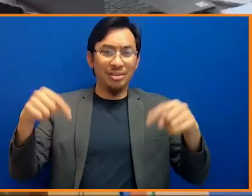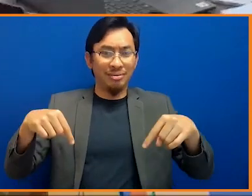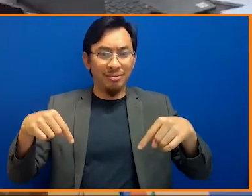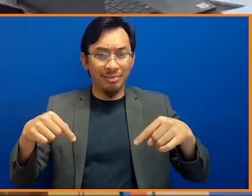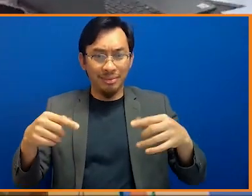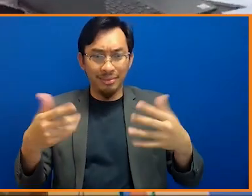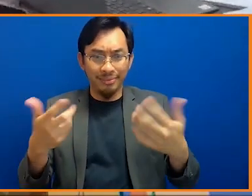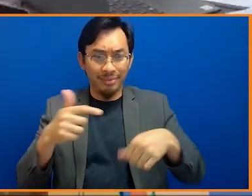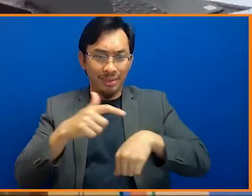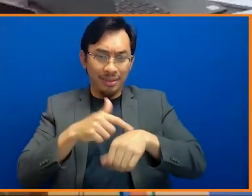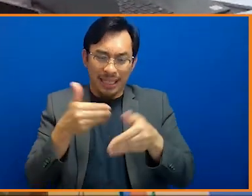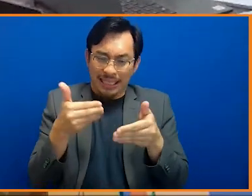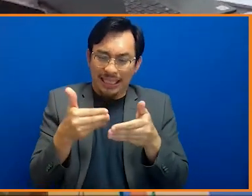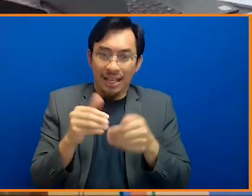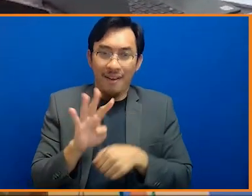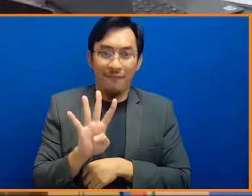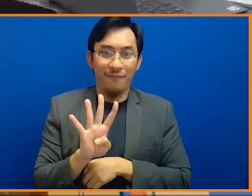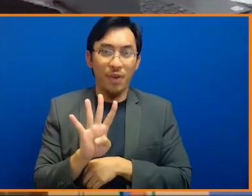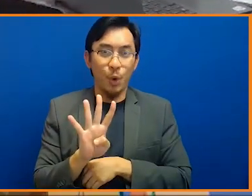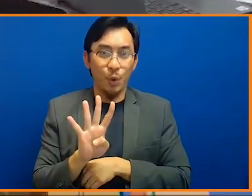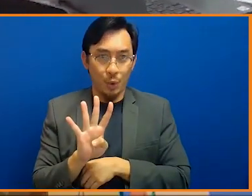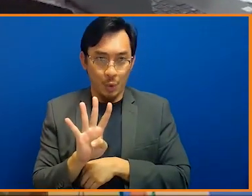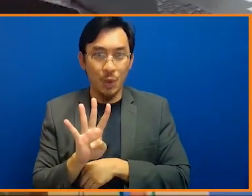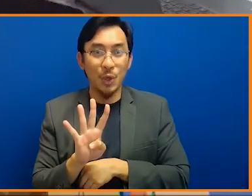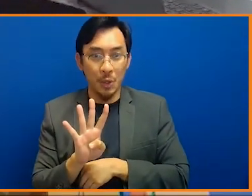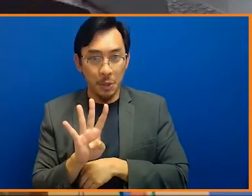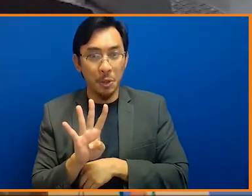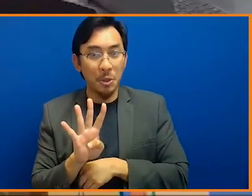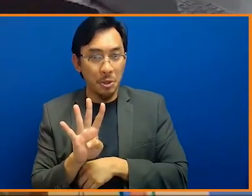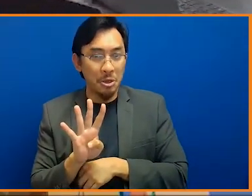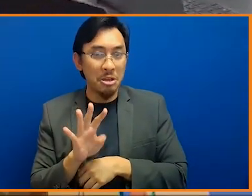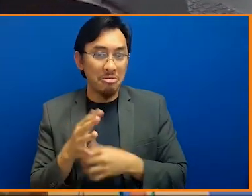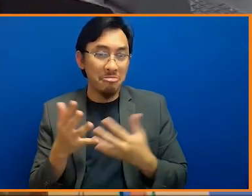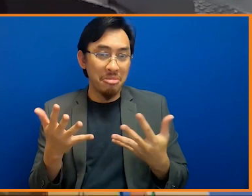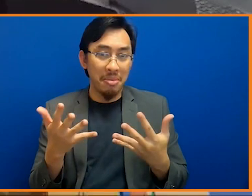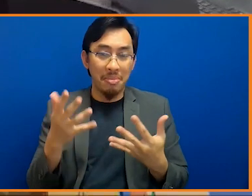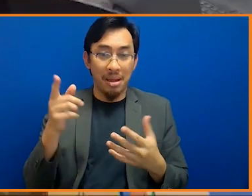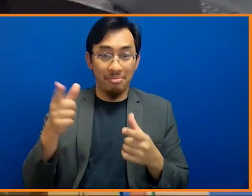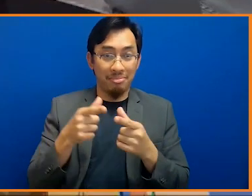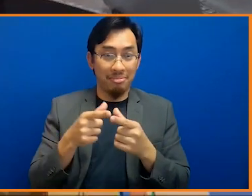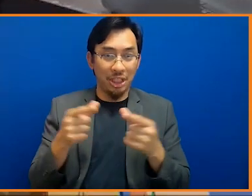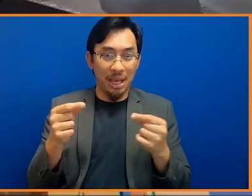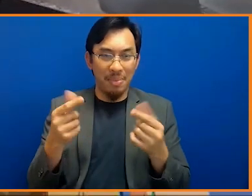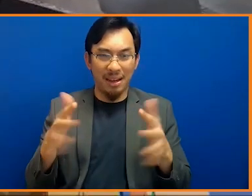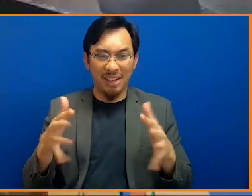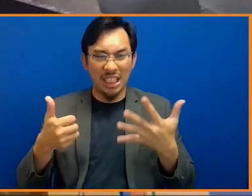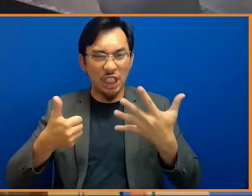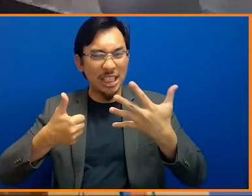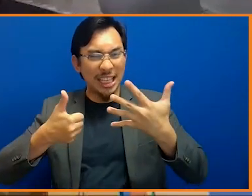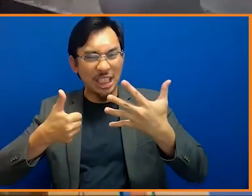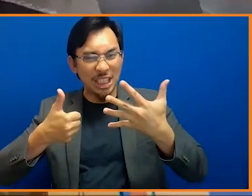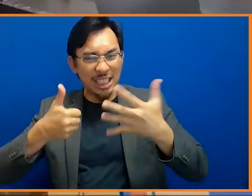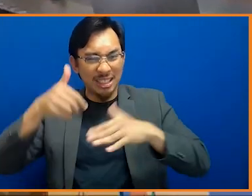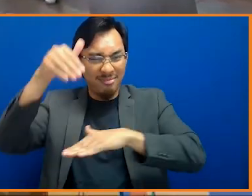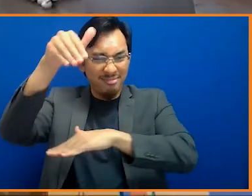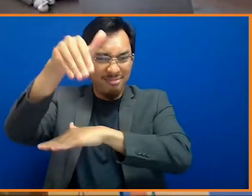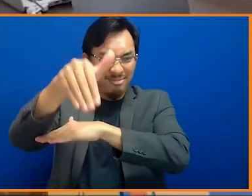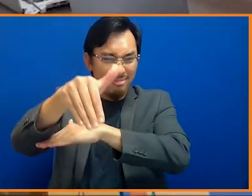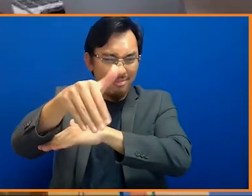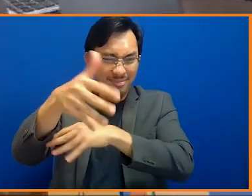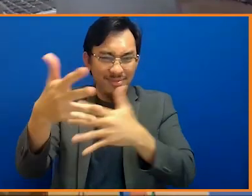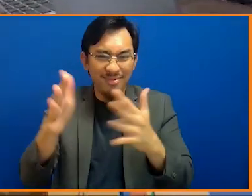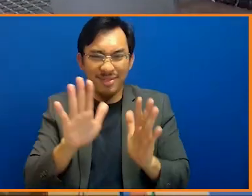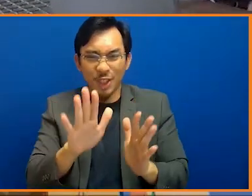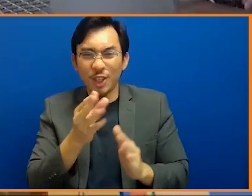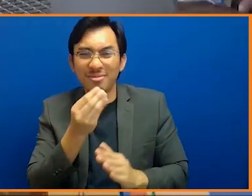it's already here. It's close to 4 p.m. So I'm pretty sure that in Japanese it's already like 6